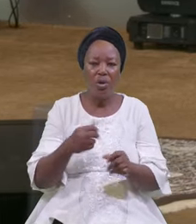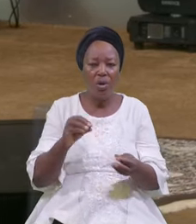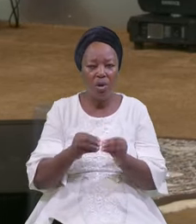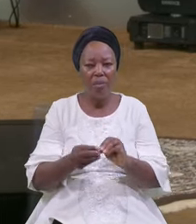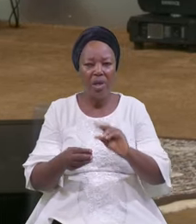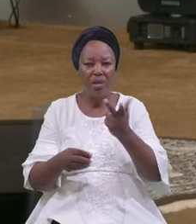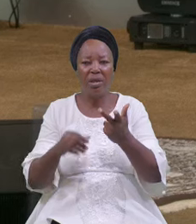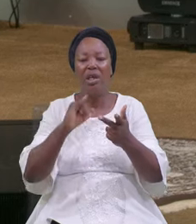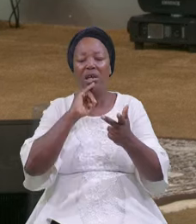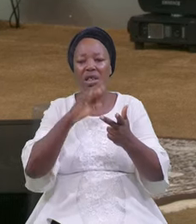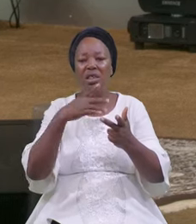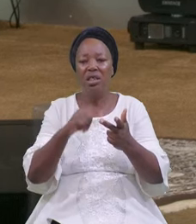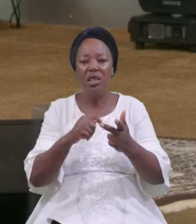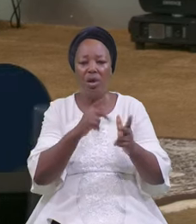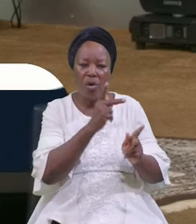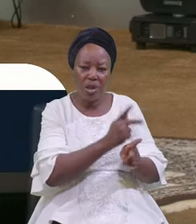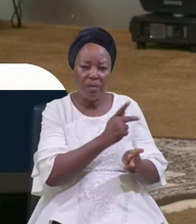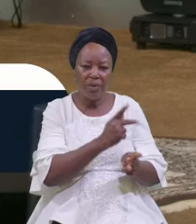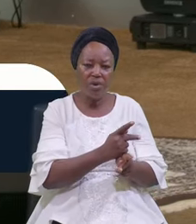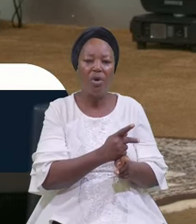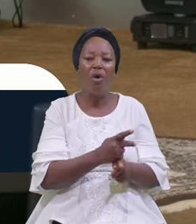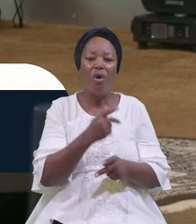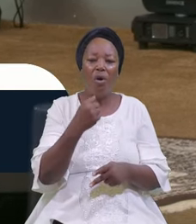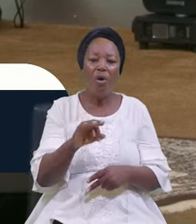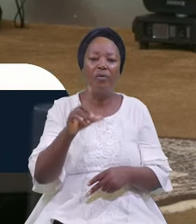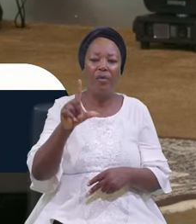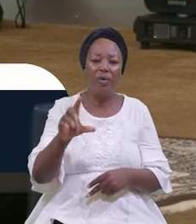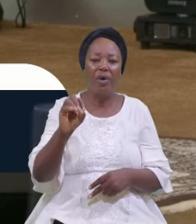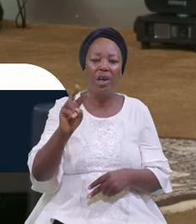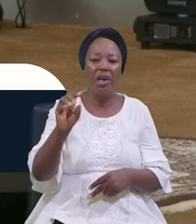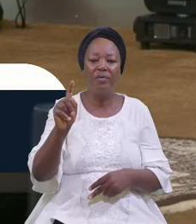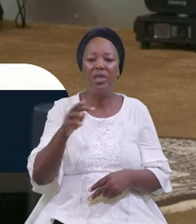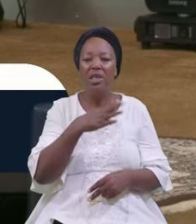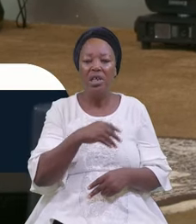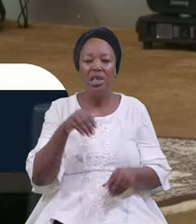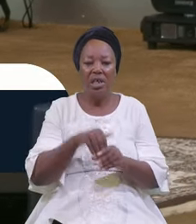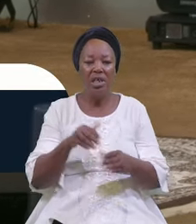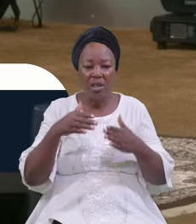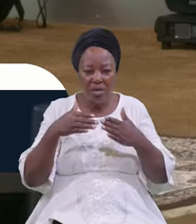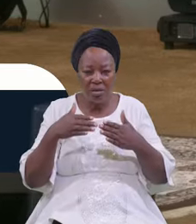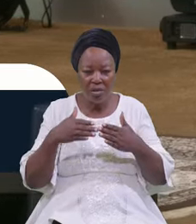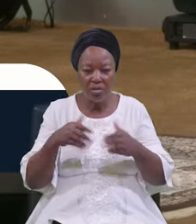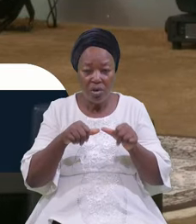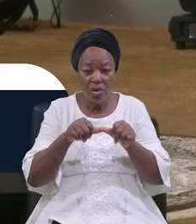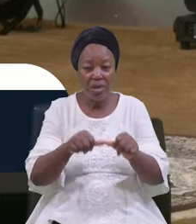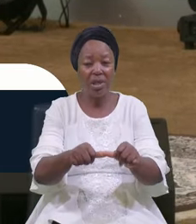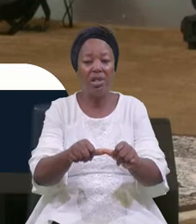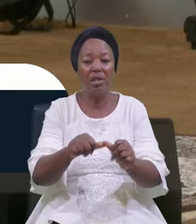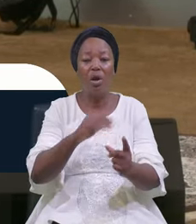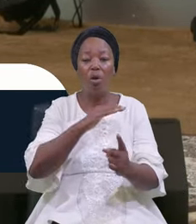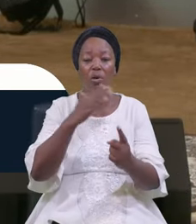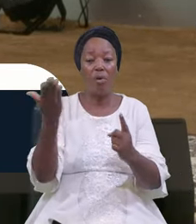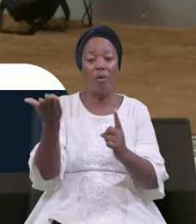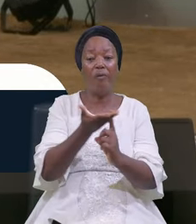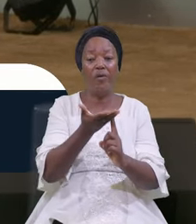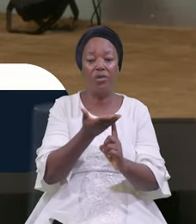the conservation of Levites in constant conviction. There are people that